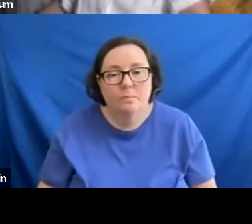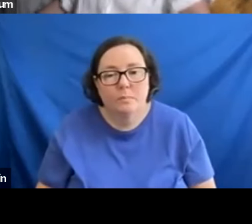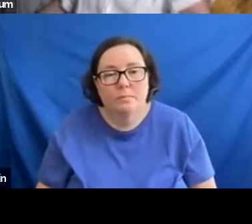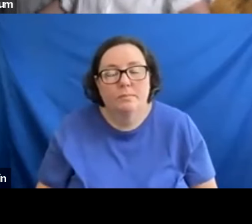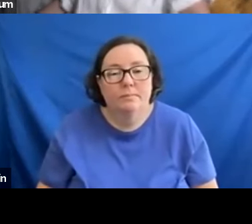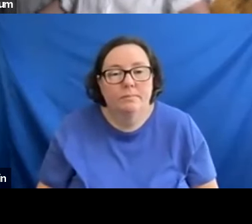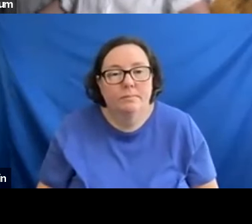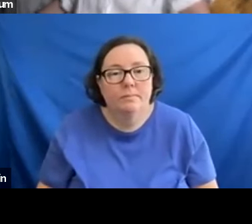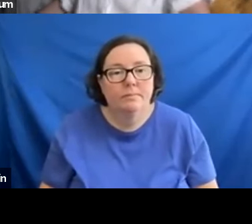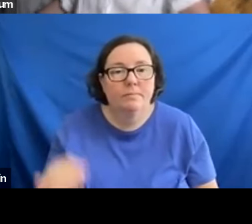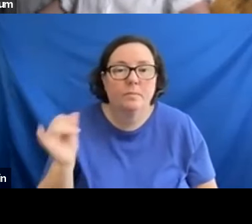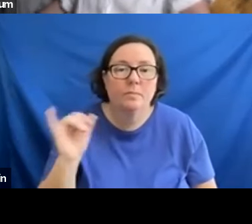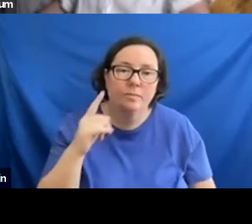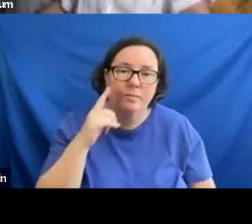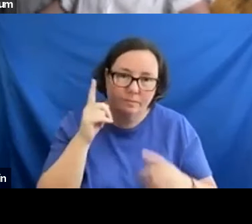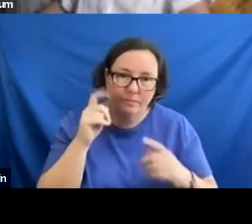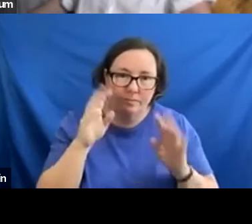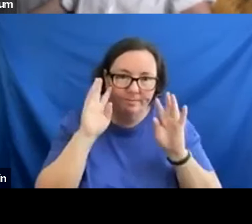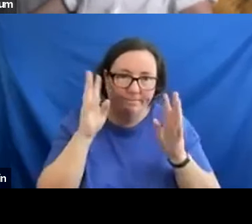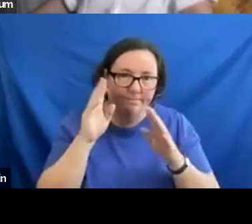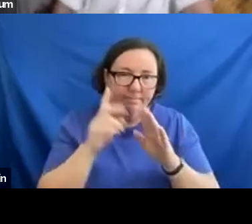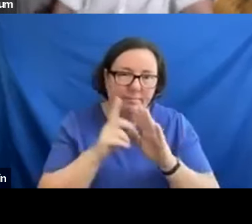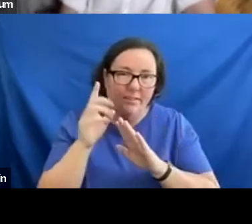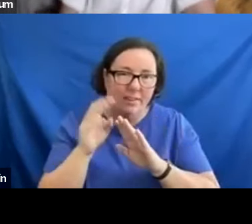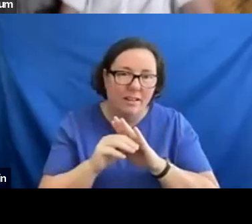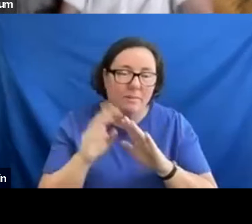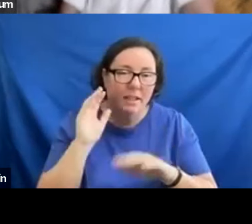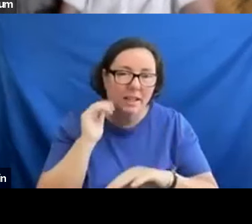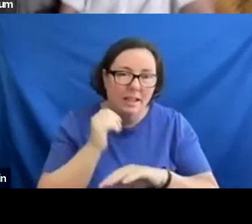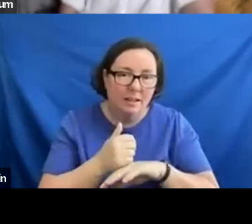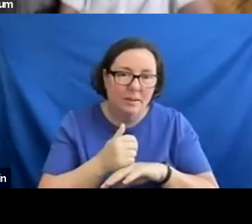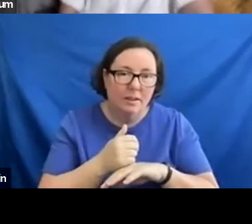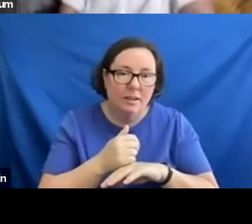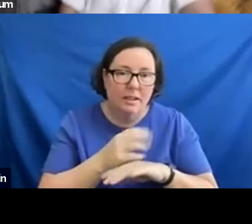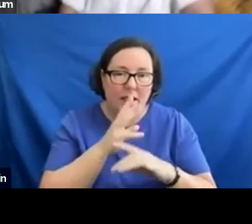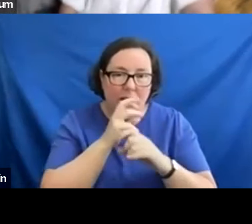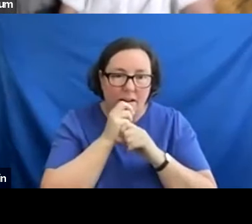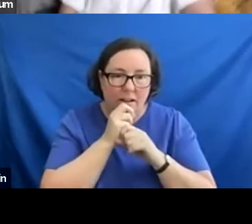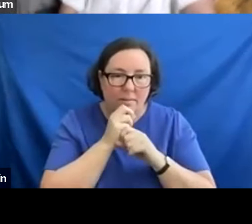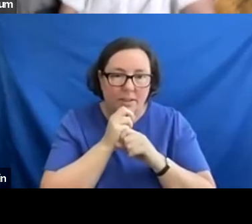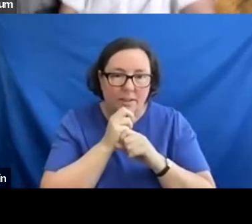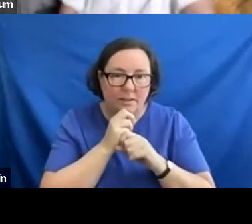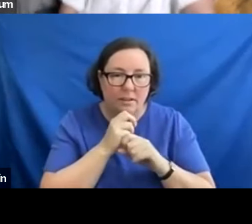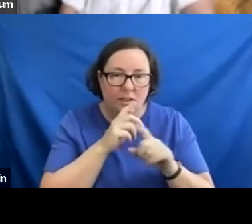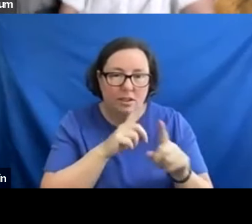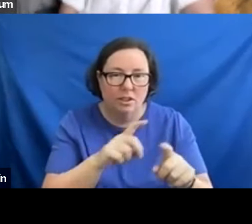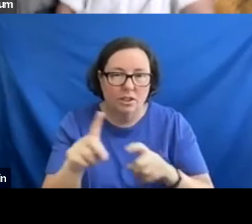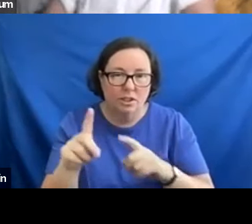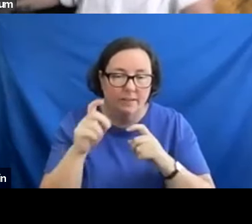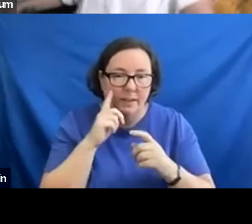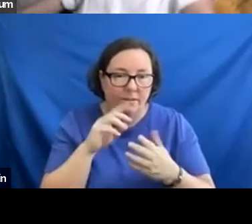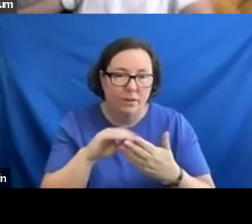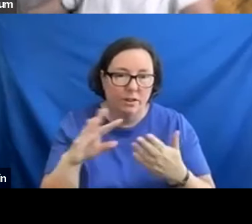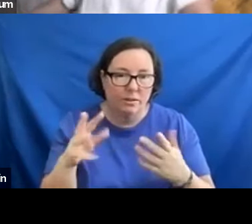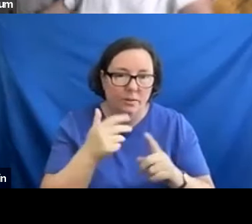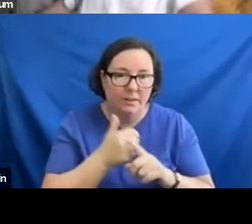I also think we need to develop and implement an anonymous wellness survey for the students